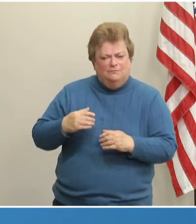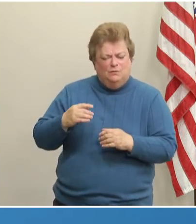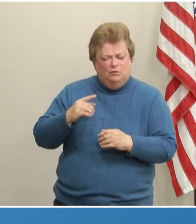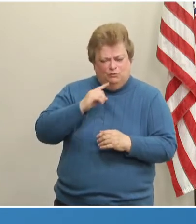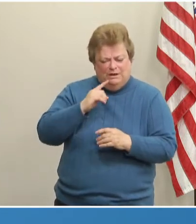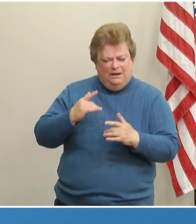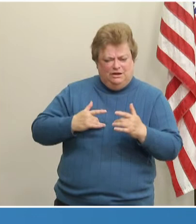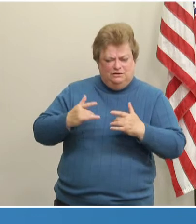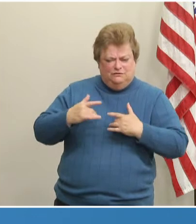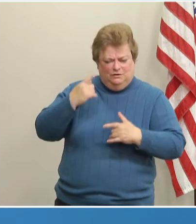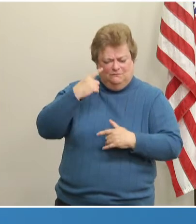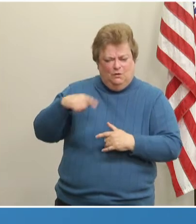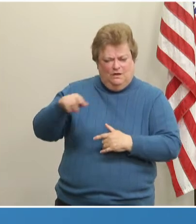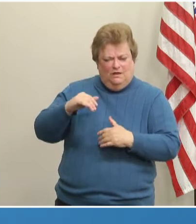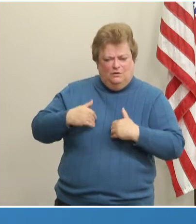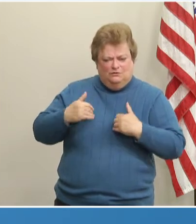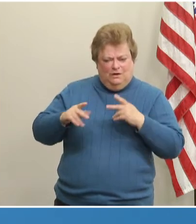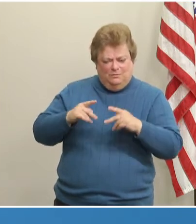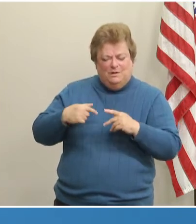want them to get in and get vaccinated.